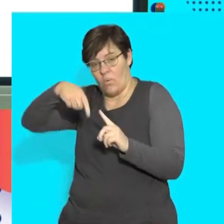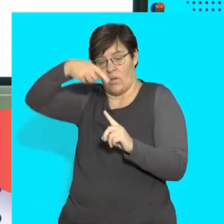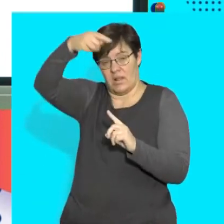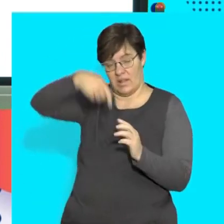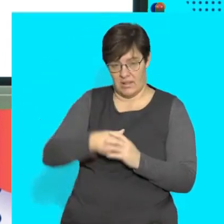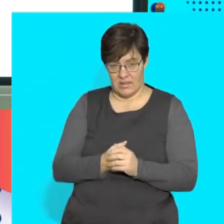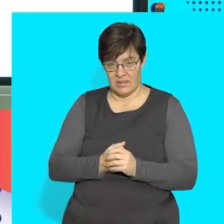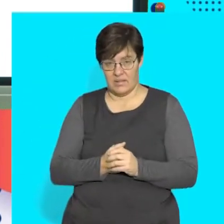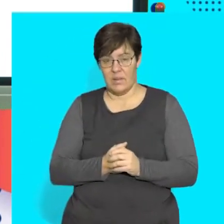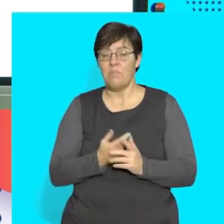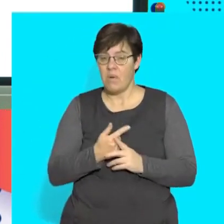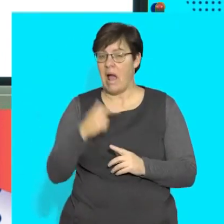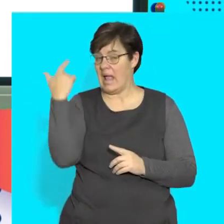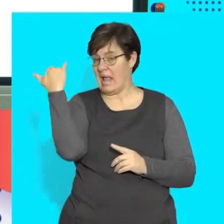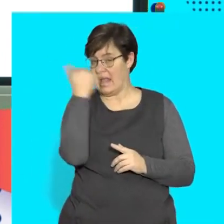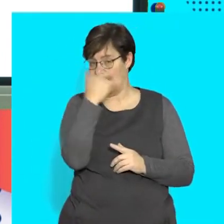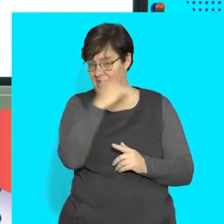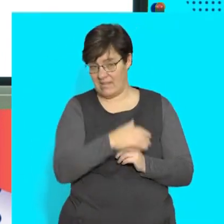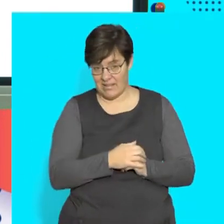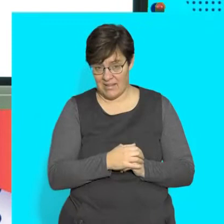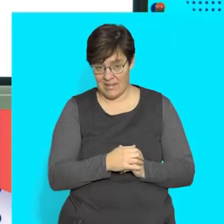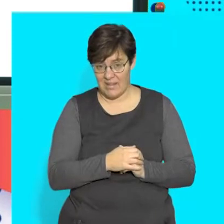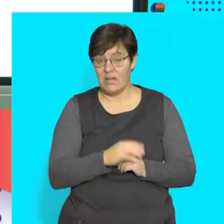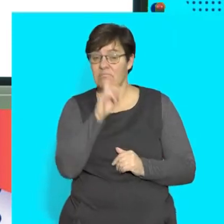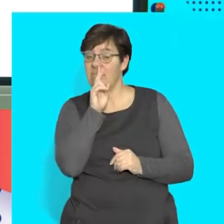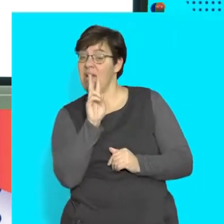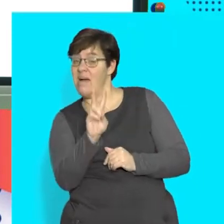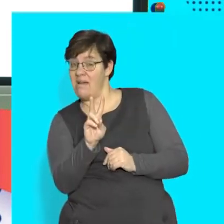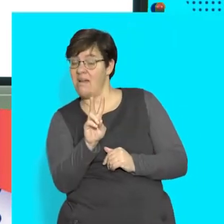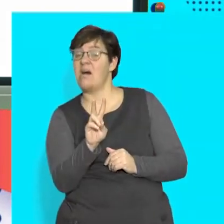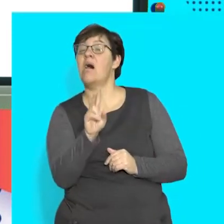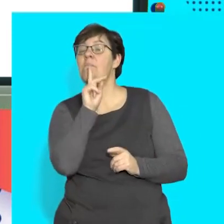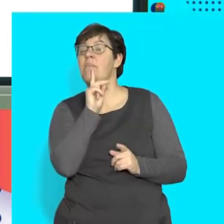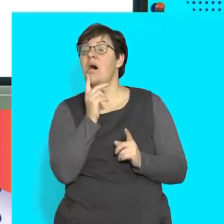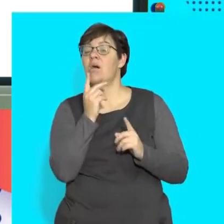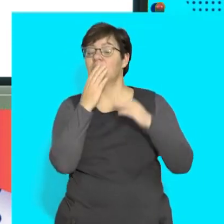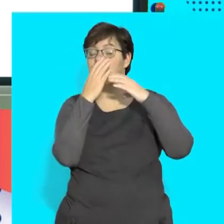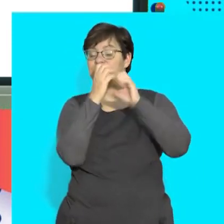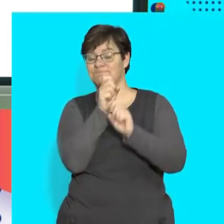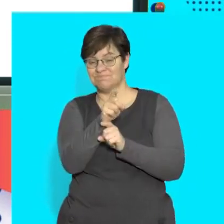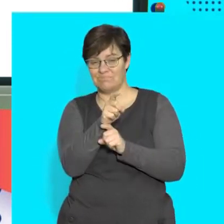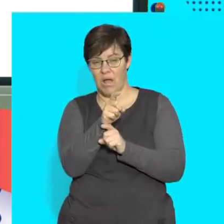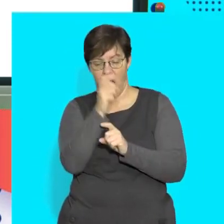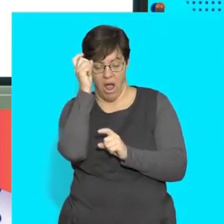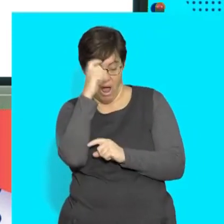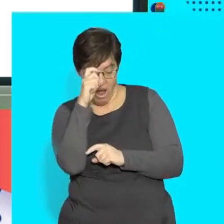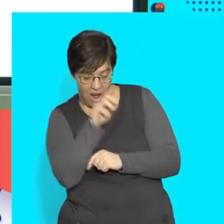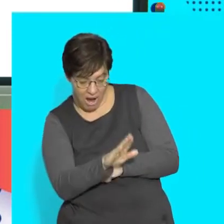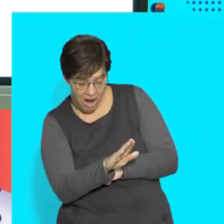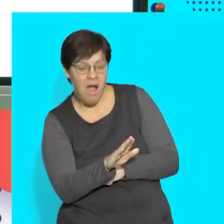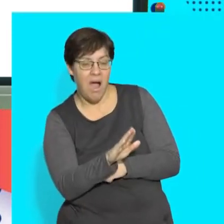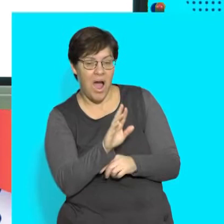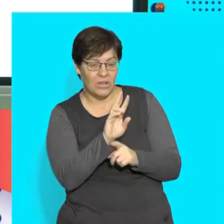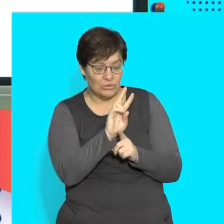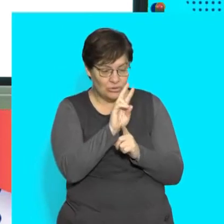coil, and it does it in a very clever way. So I want to focus in on that and show you how it